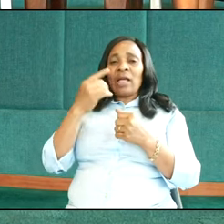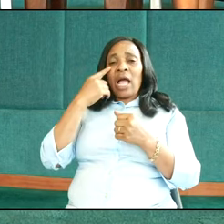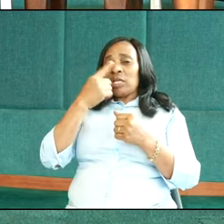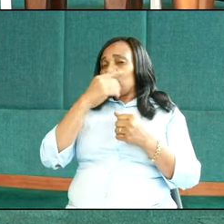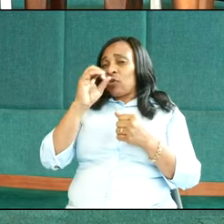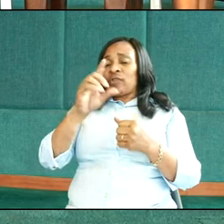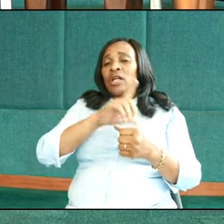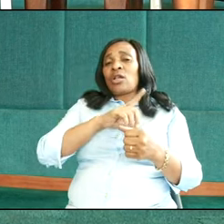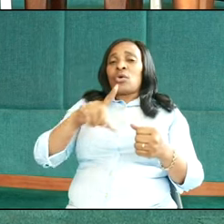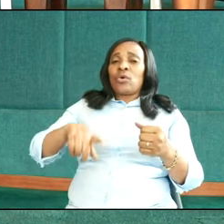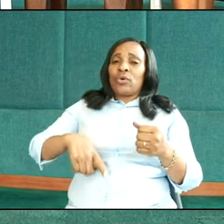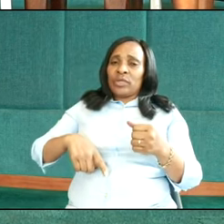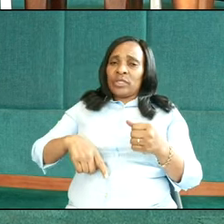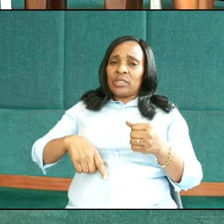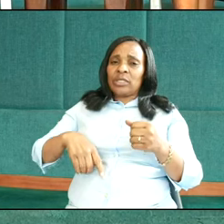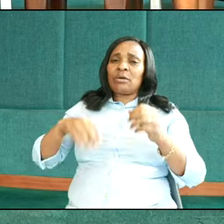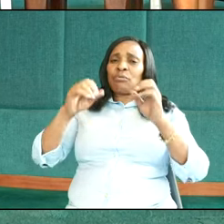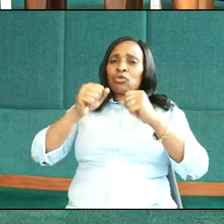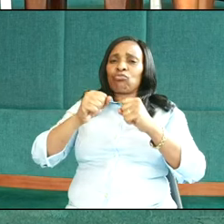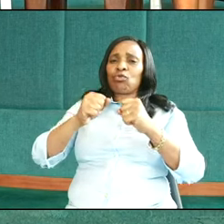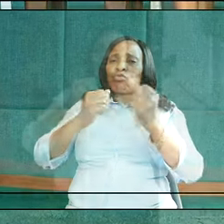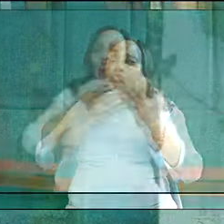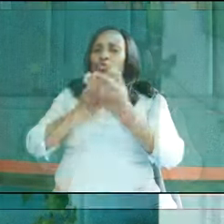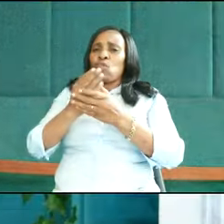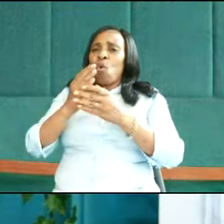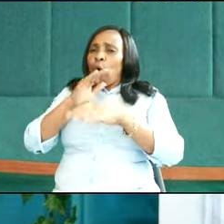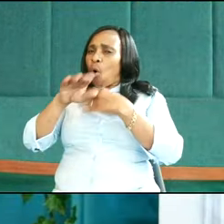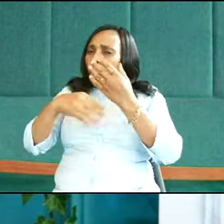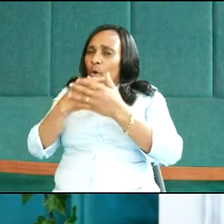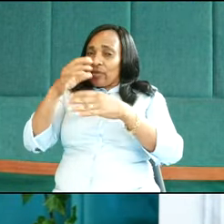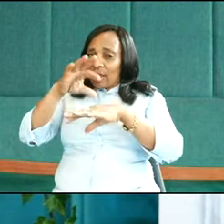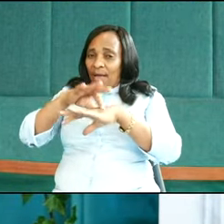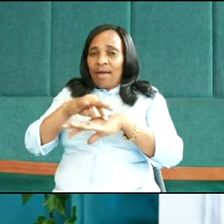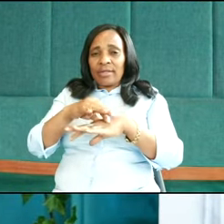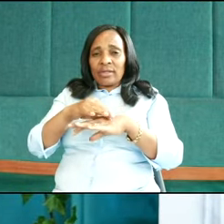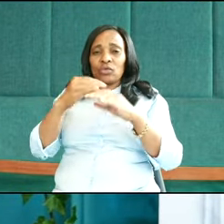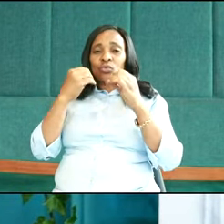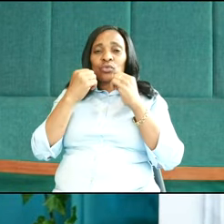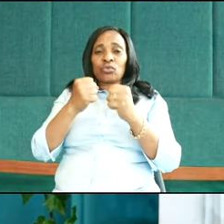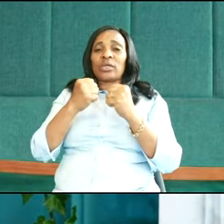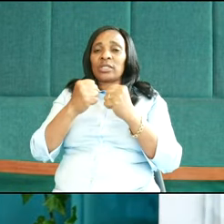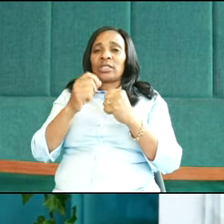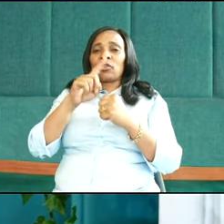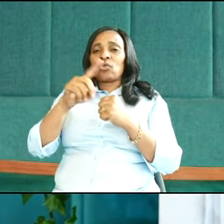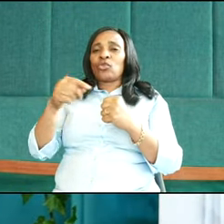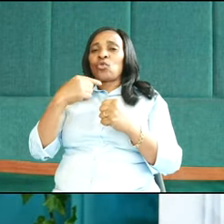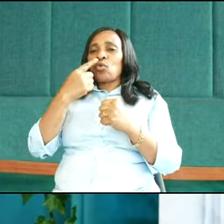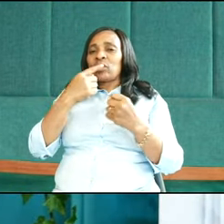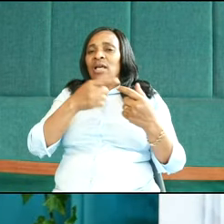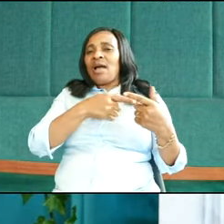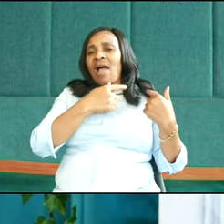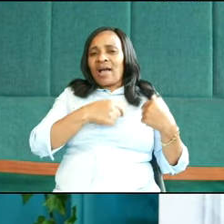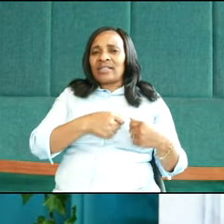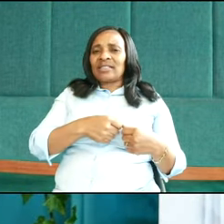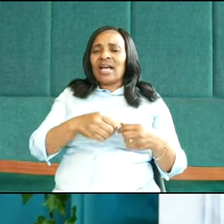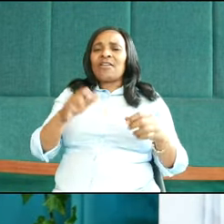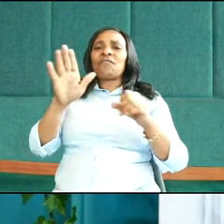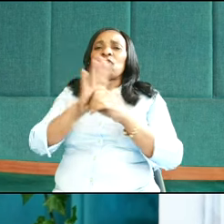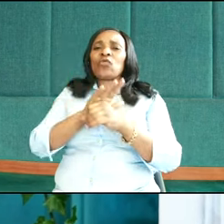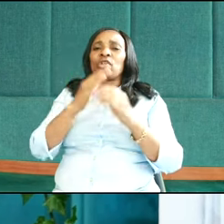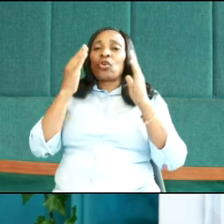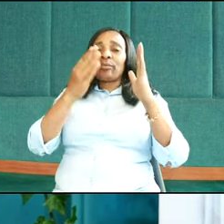the Lord range throughout the earth to strengthen those whose hearts are fully committed to